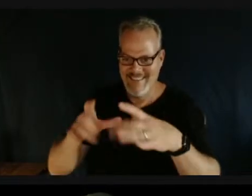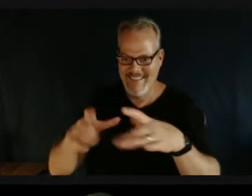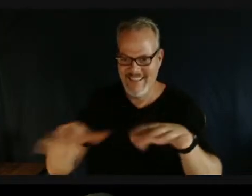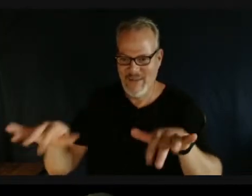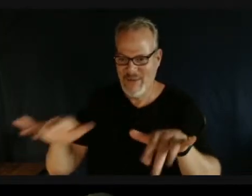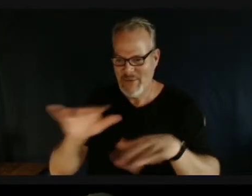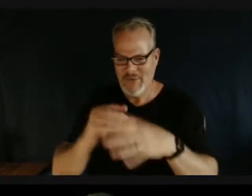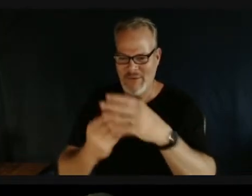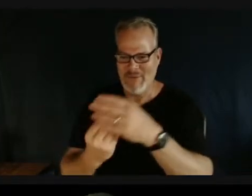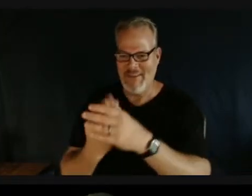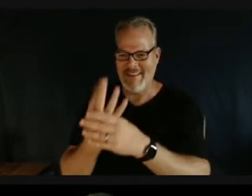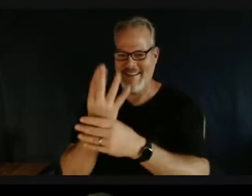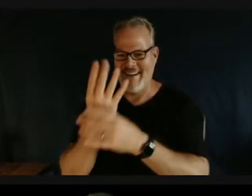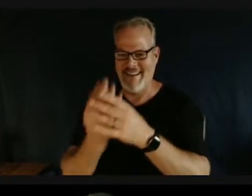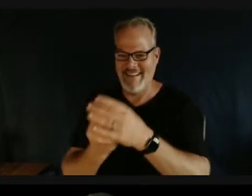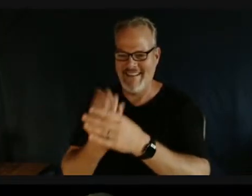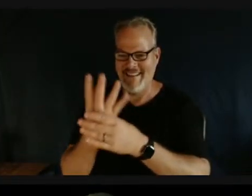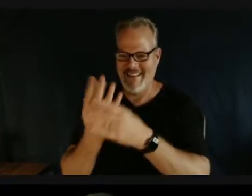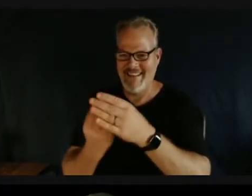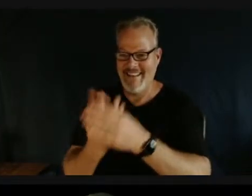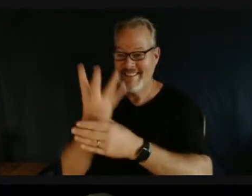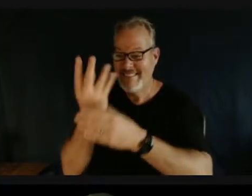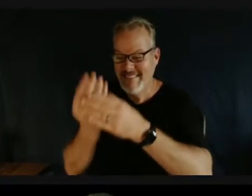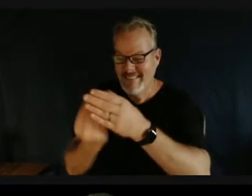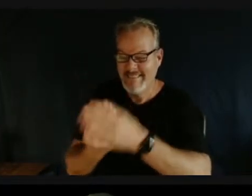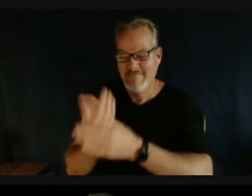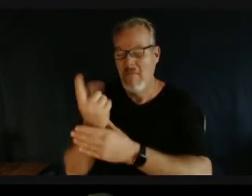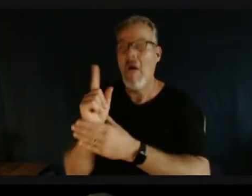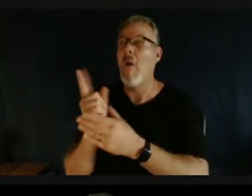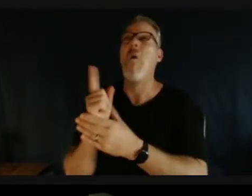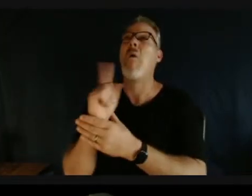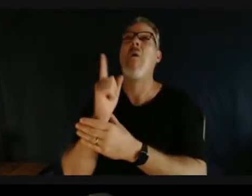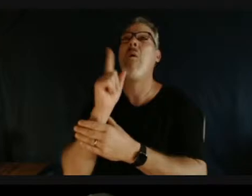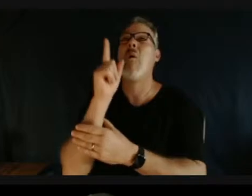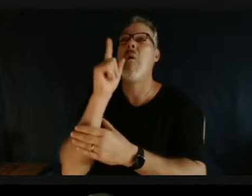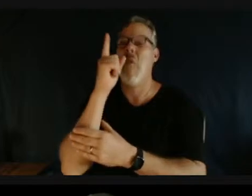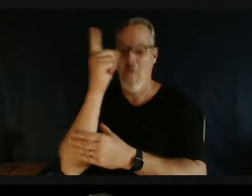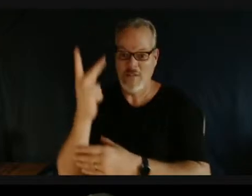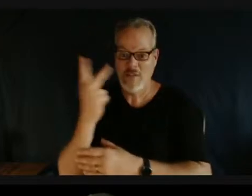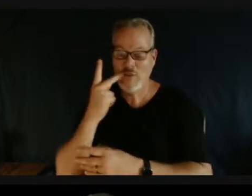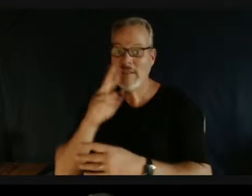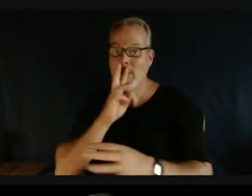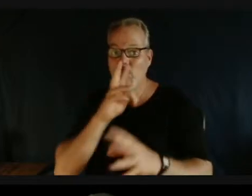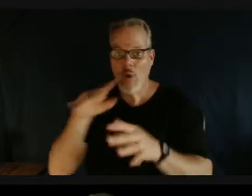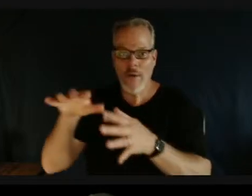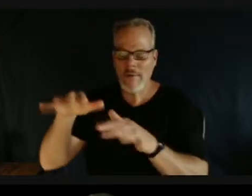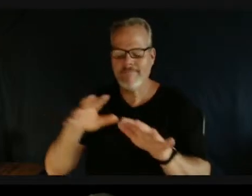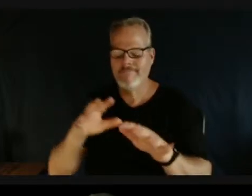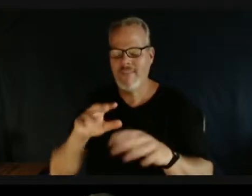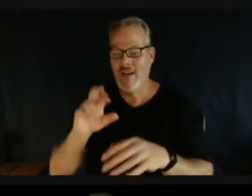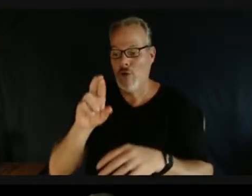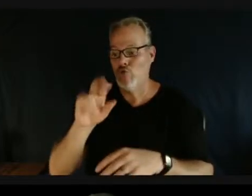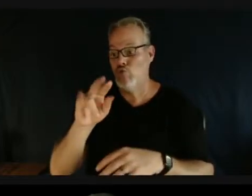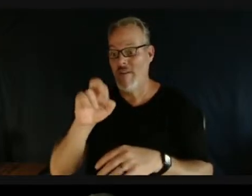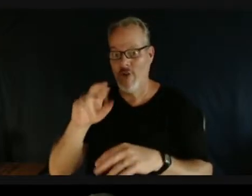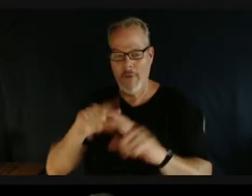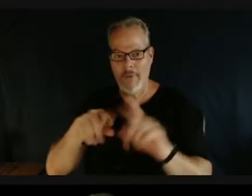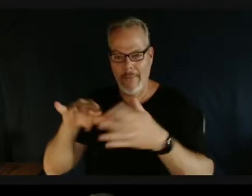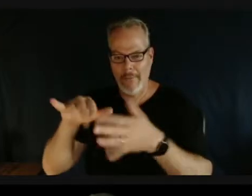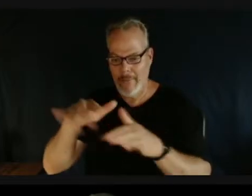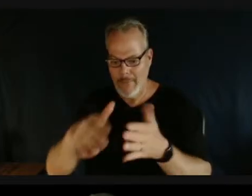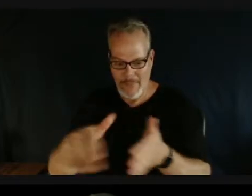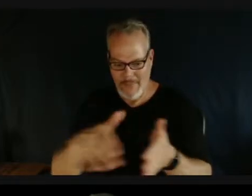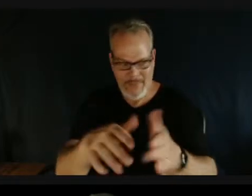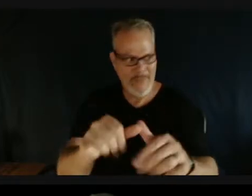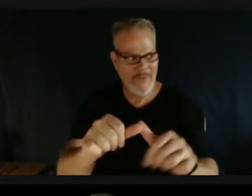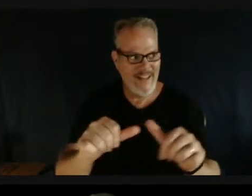start. A lot of material into the air and then feed these rivers of lava into the foreground here. And